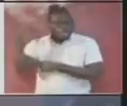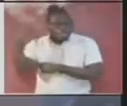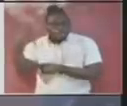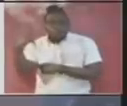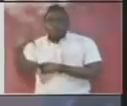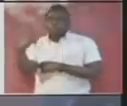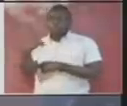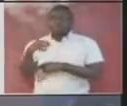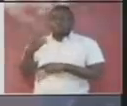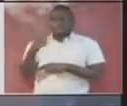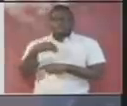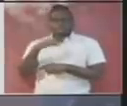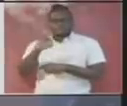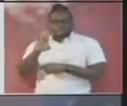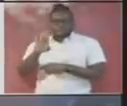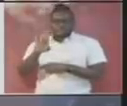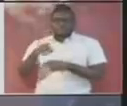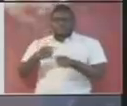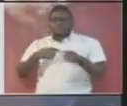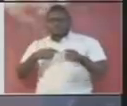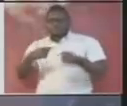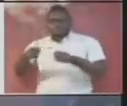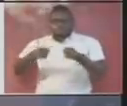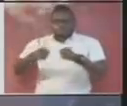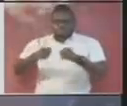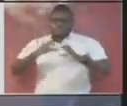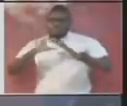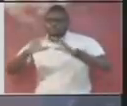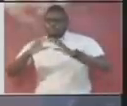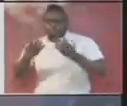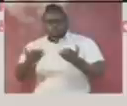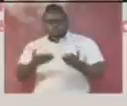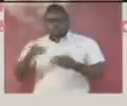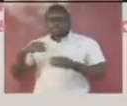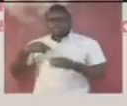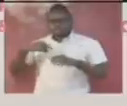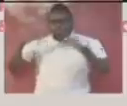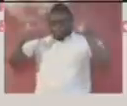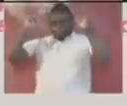Corporate Communications at the Ministry of Health, Candice Alcantara.